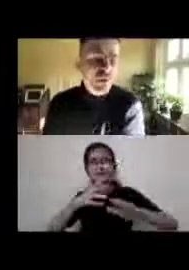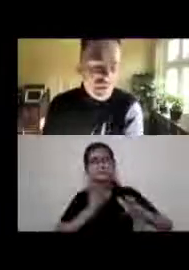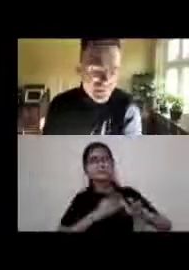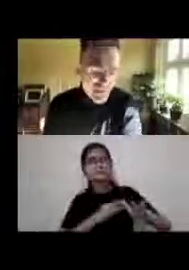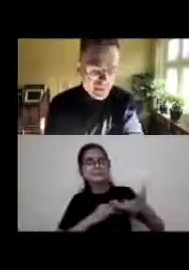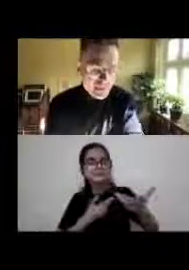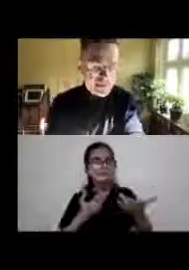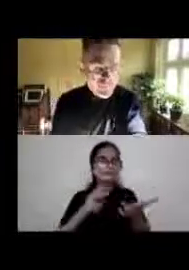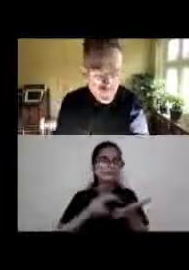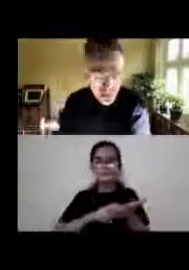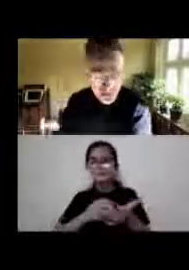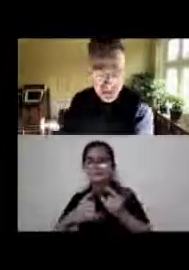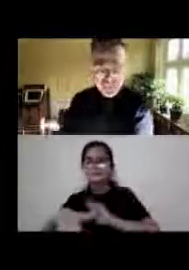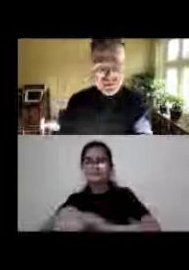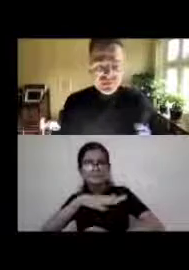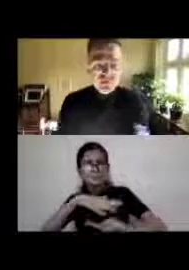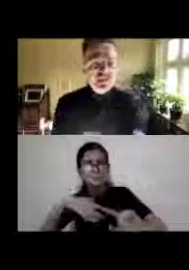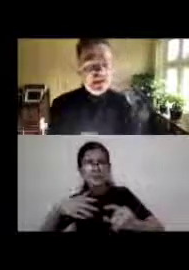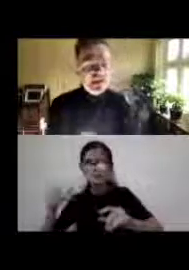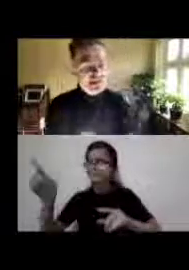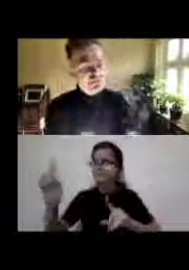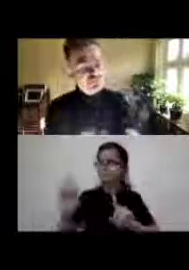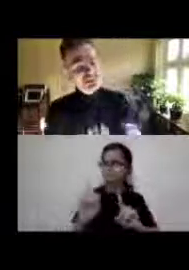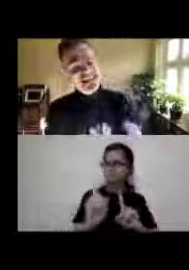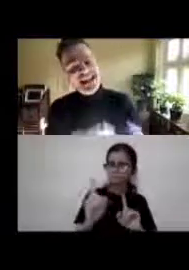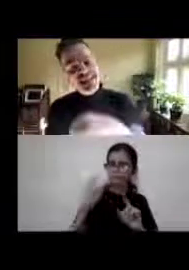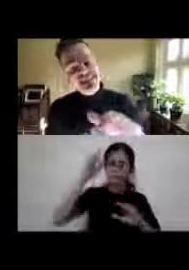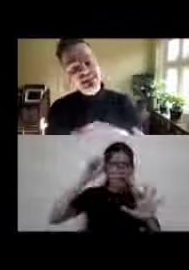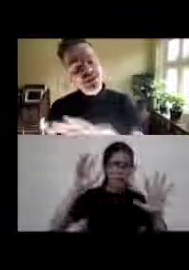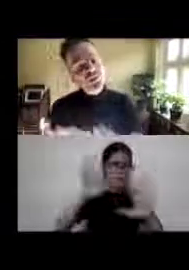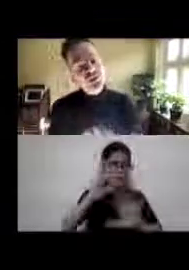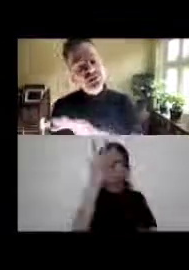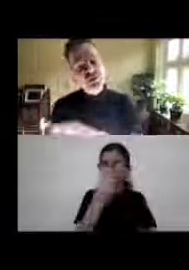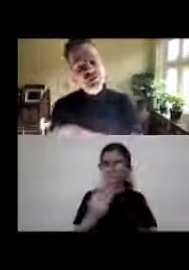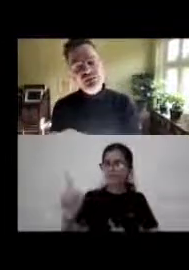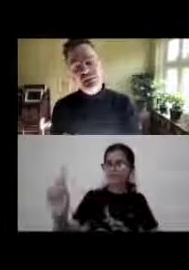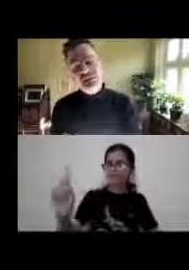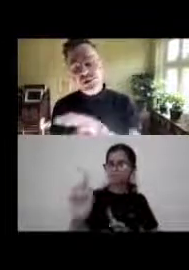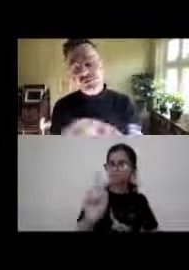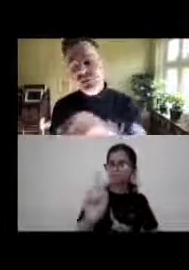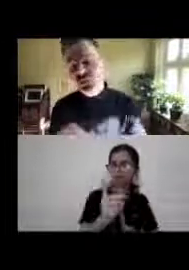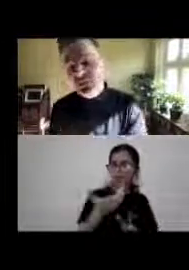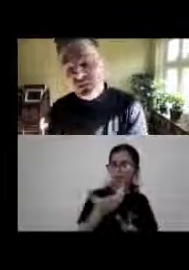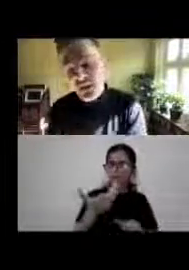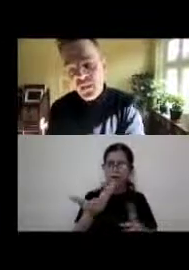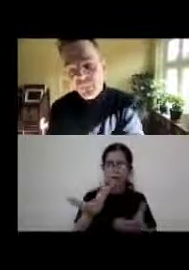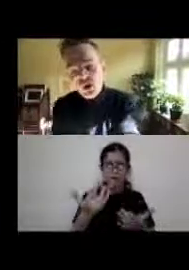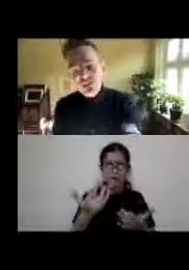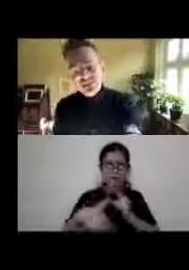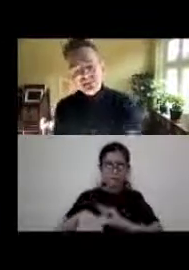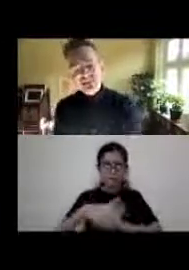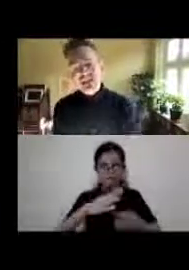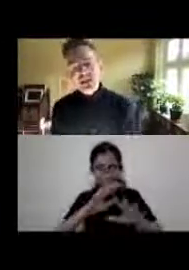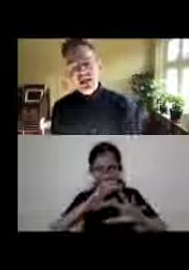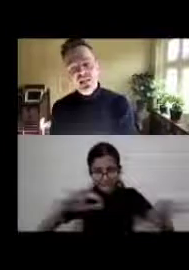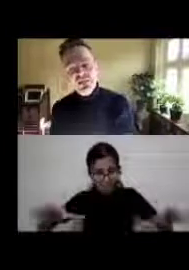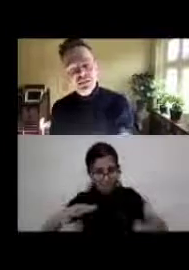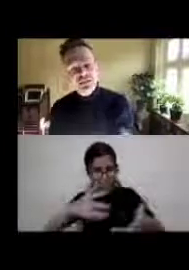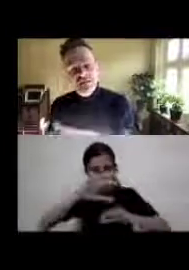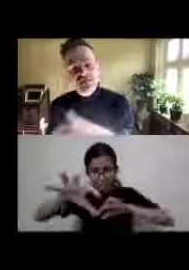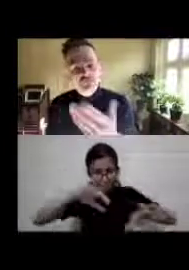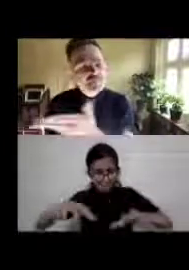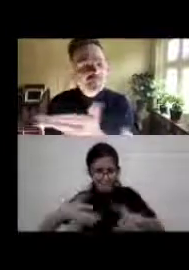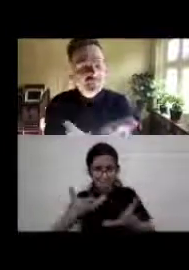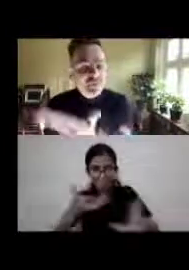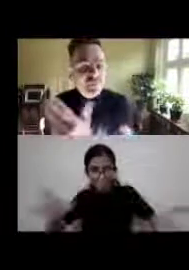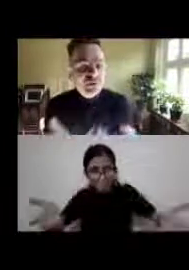imagine was that someone comes in the night and puts acid on the surfaces of those models,